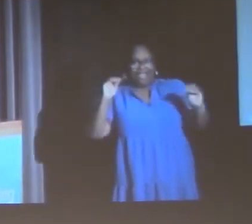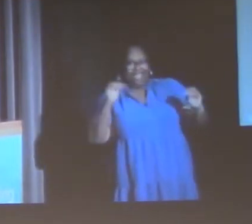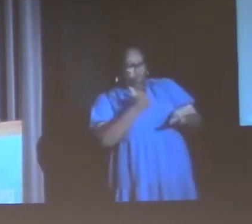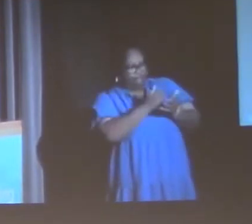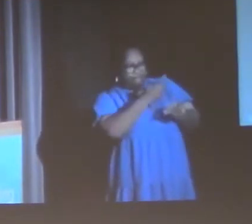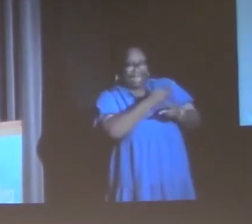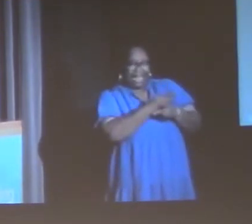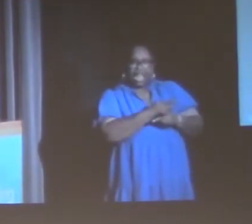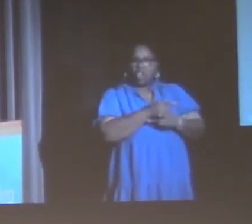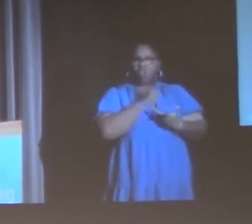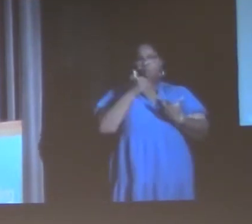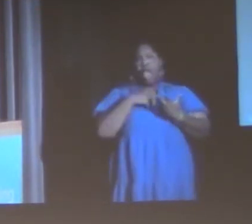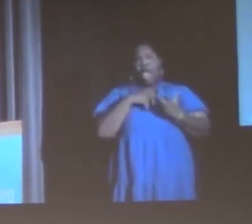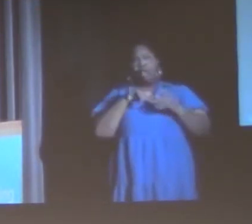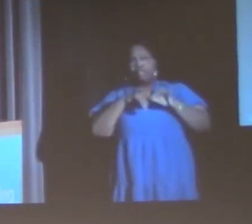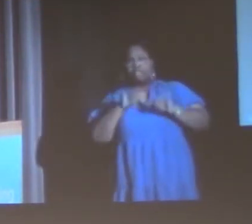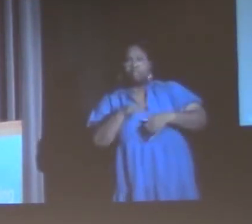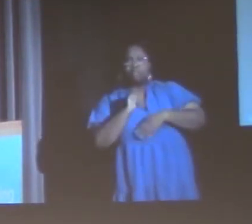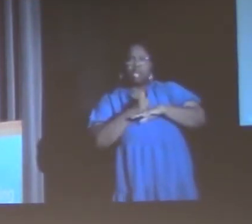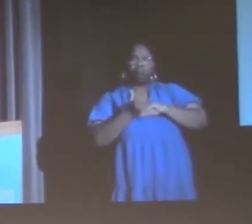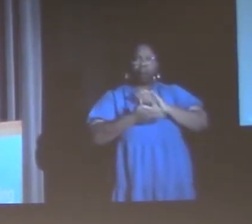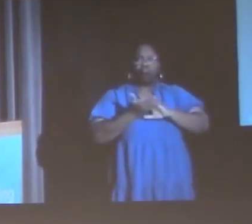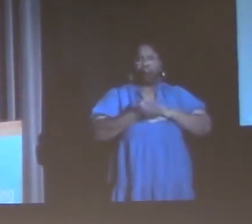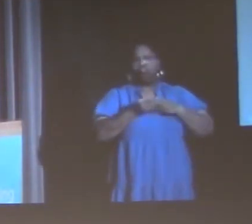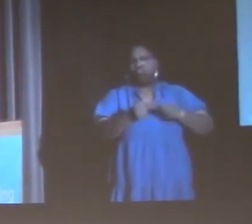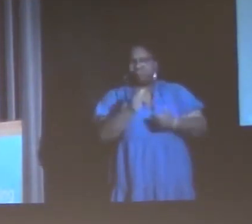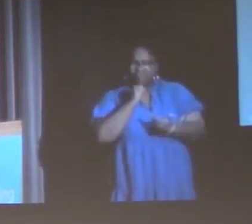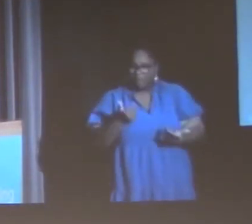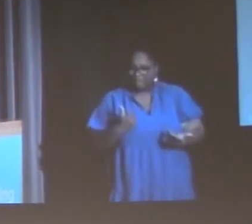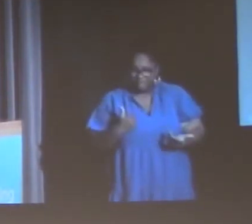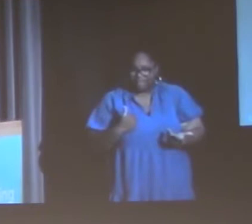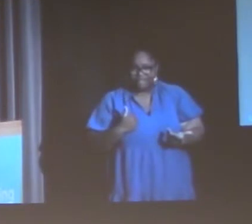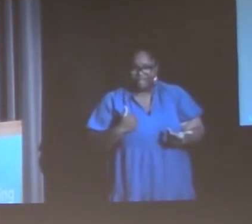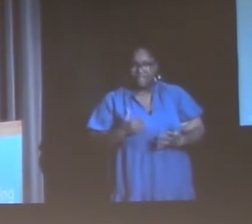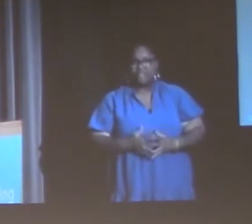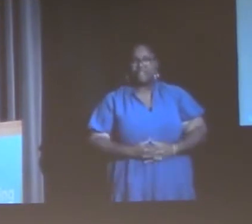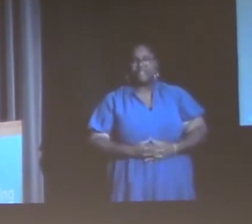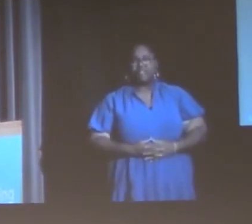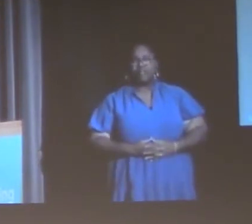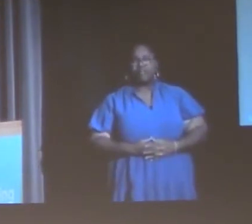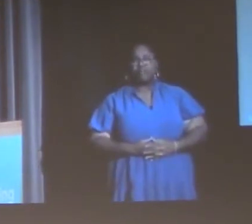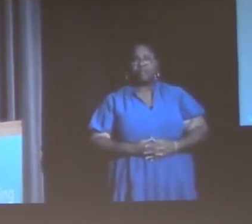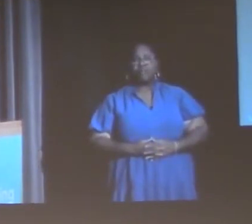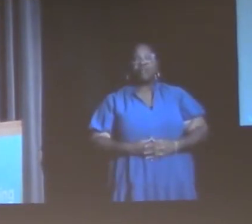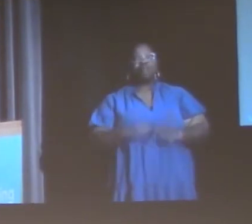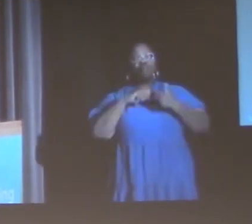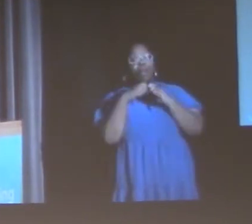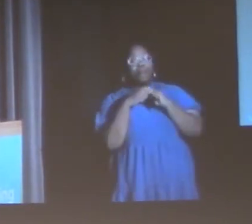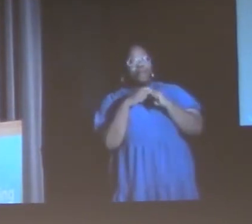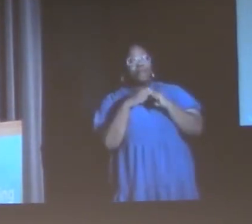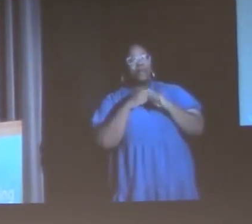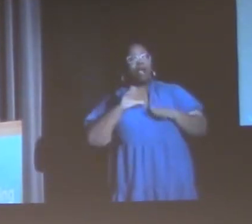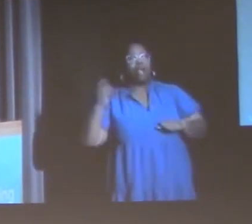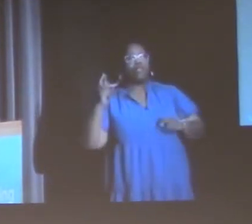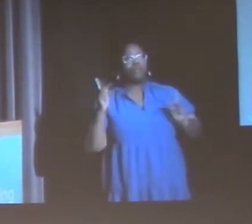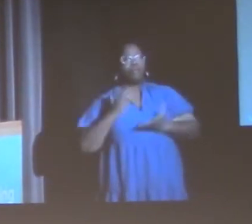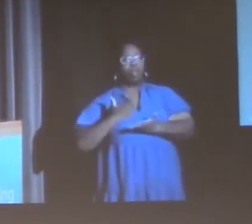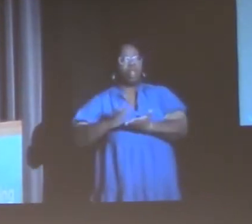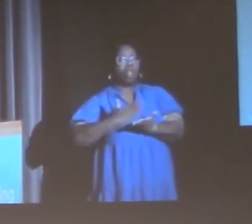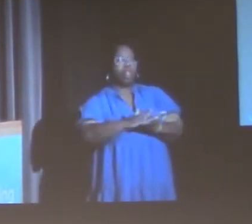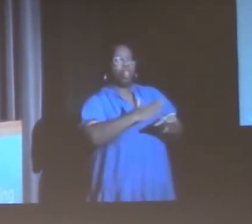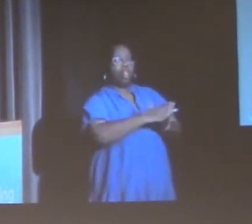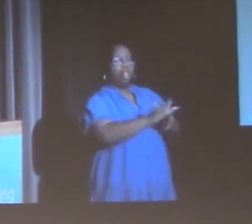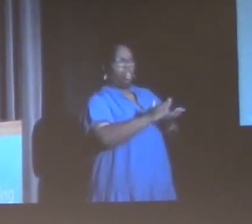don't. So, and the problem is that other people don't want them. Even they took back